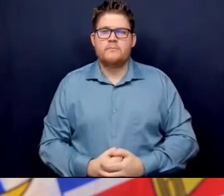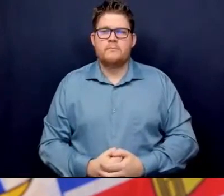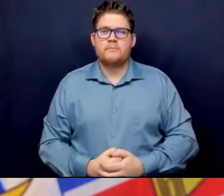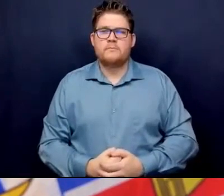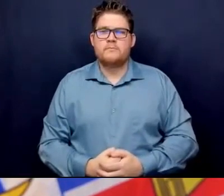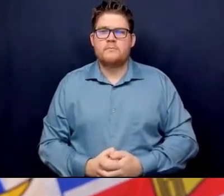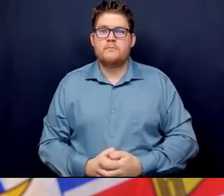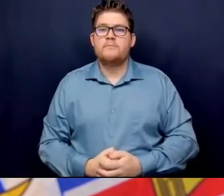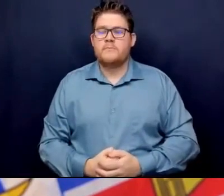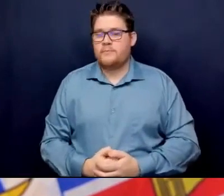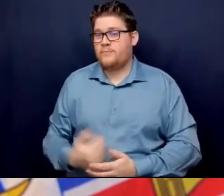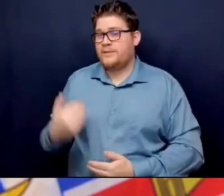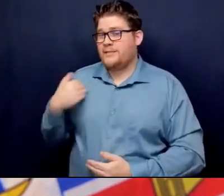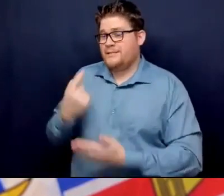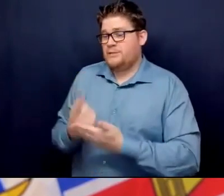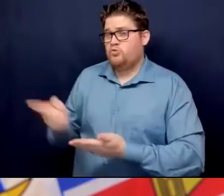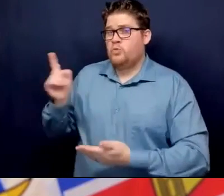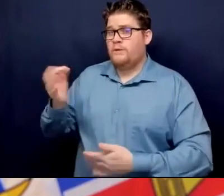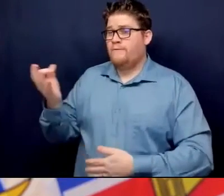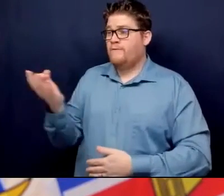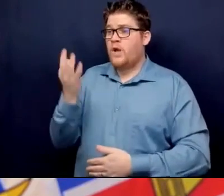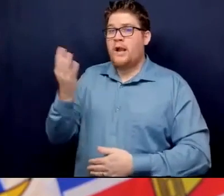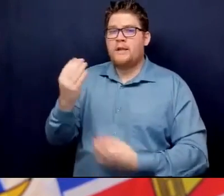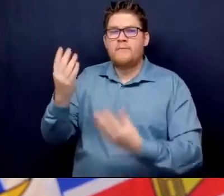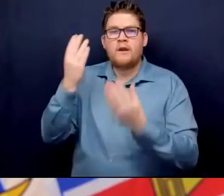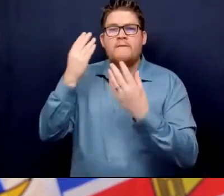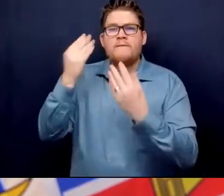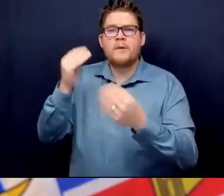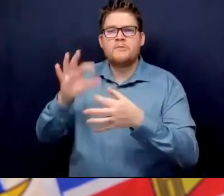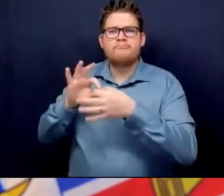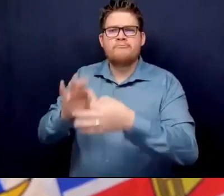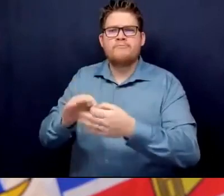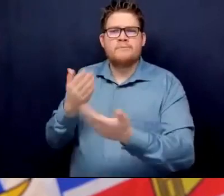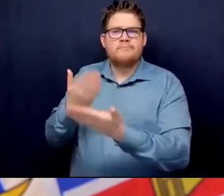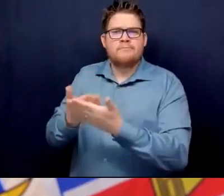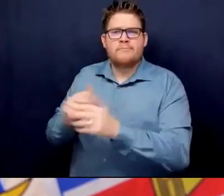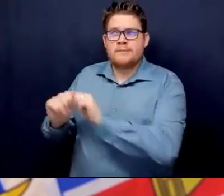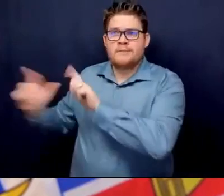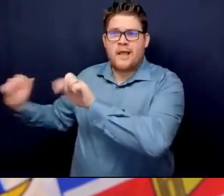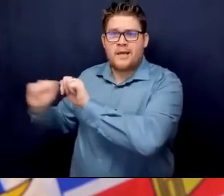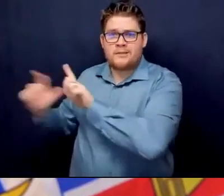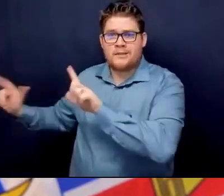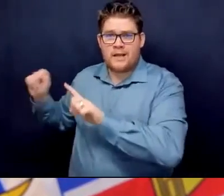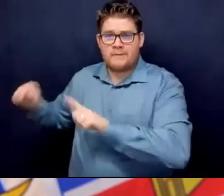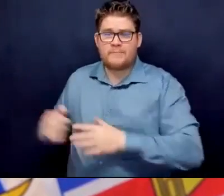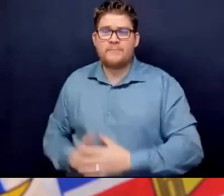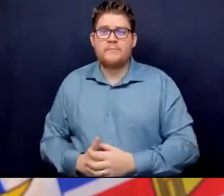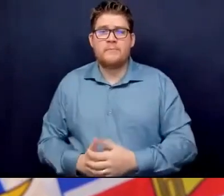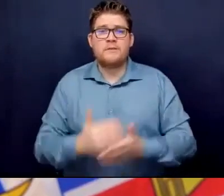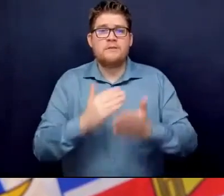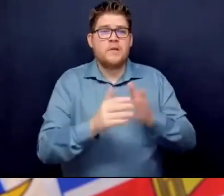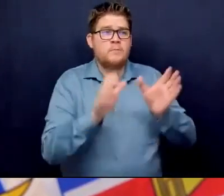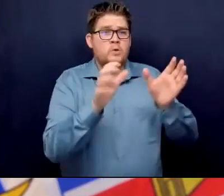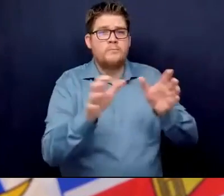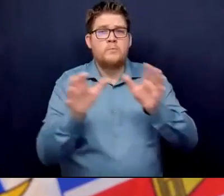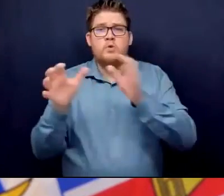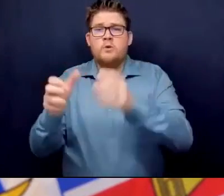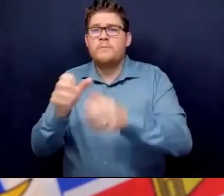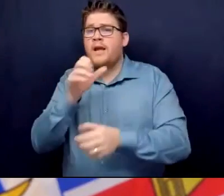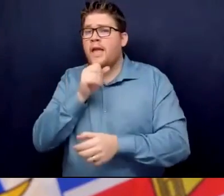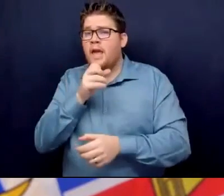there are a few groups of people who are getting more seriously ill than others as we're moving through this Omicron